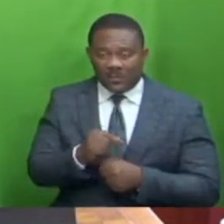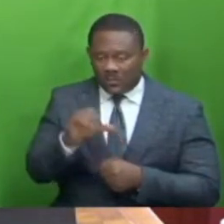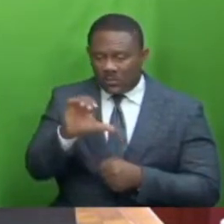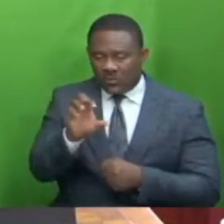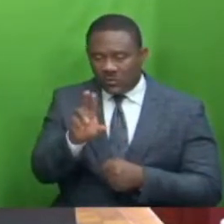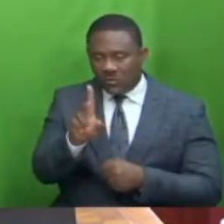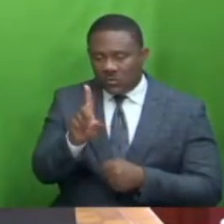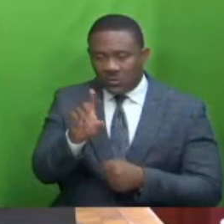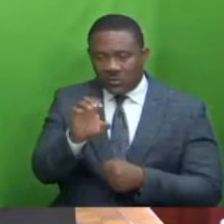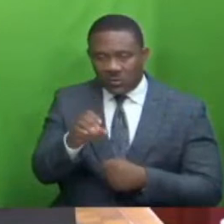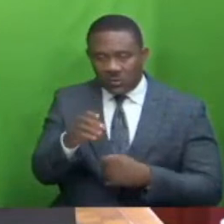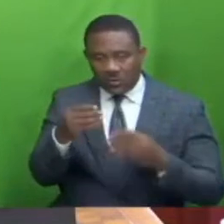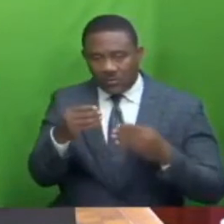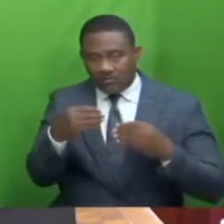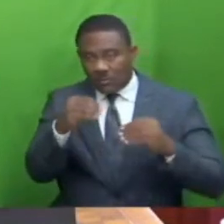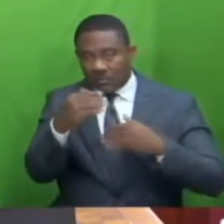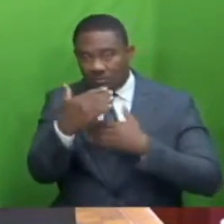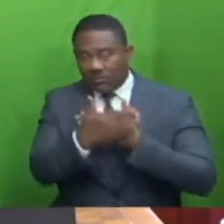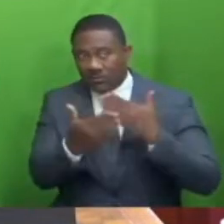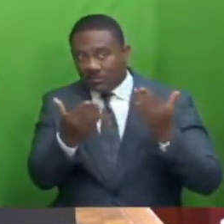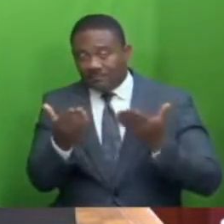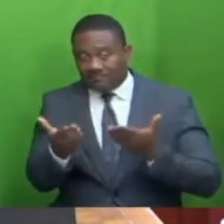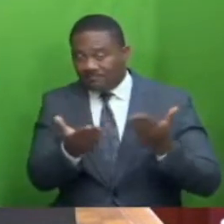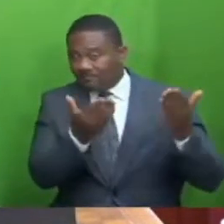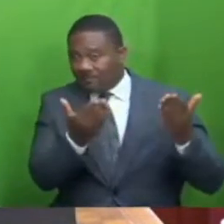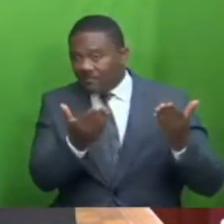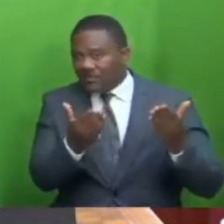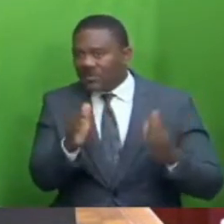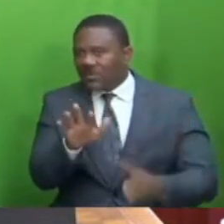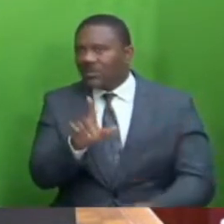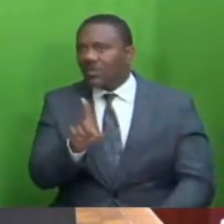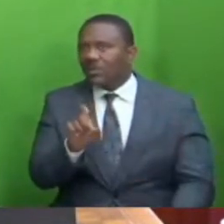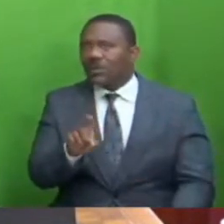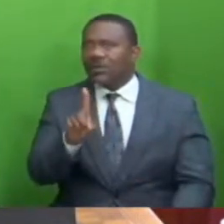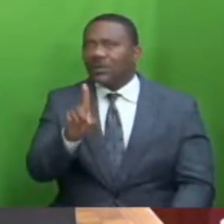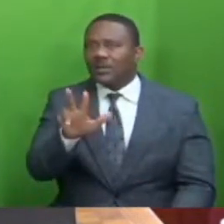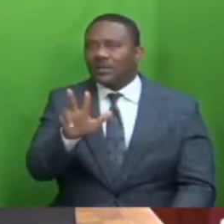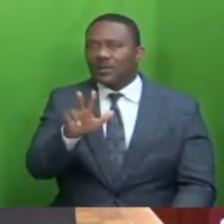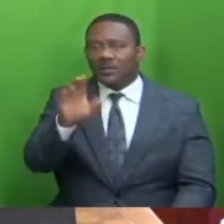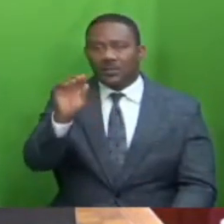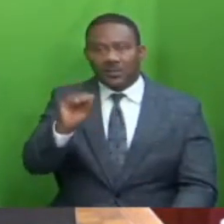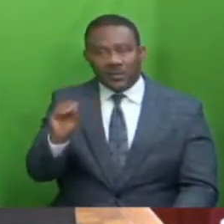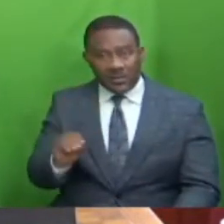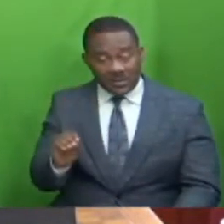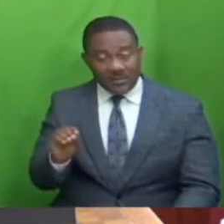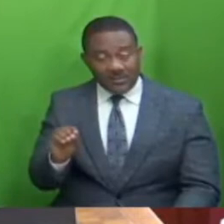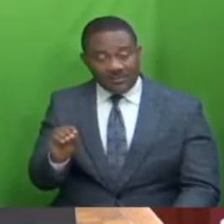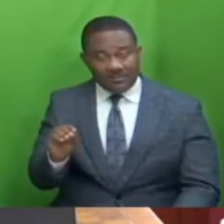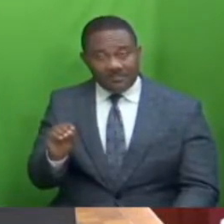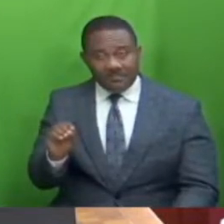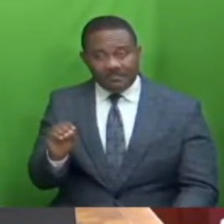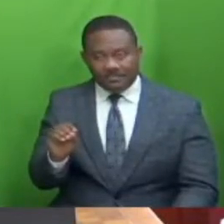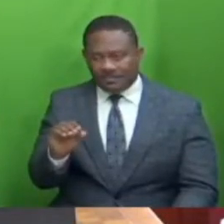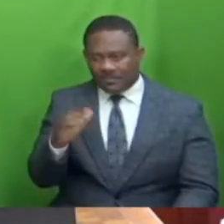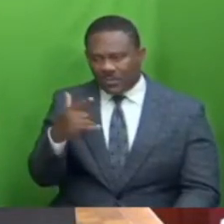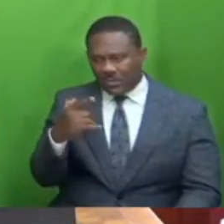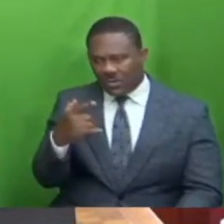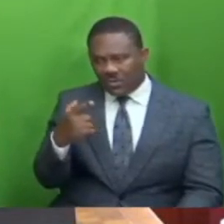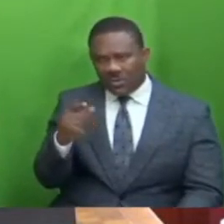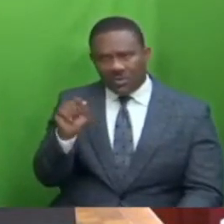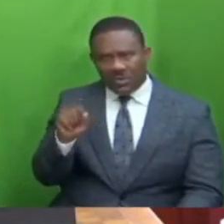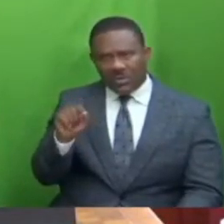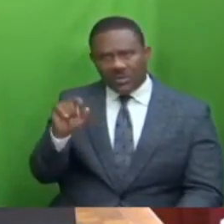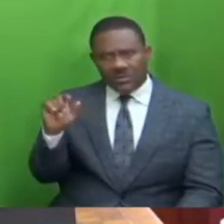exports declined by 41.3% year-on-year due to a 21.4% decline in volumes